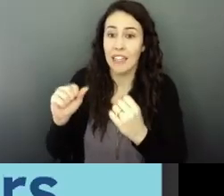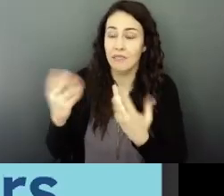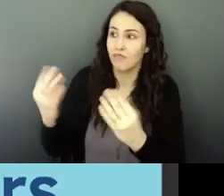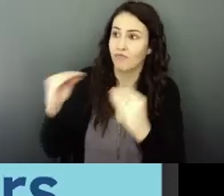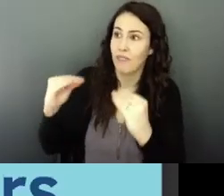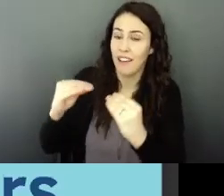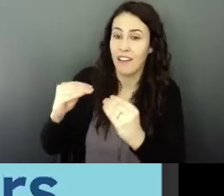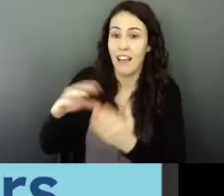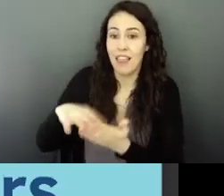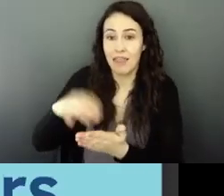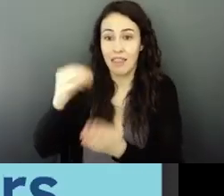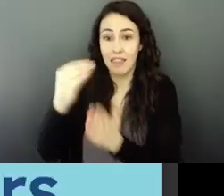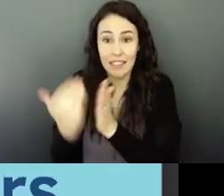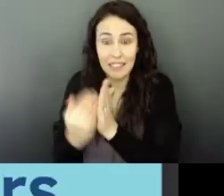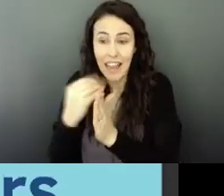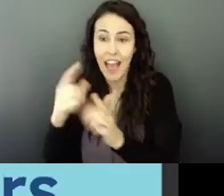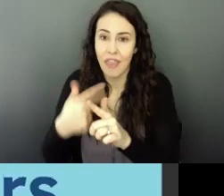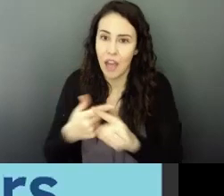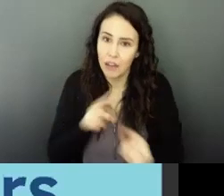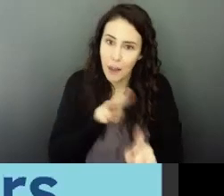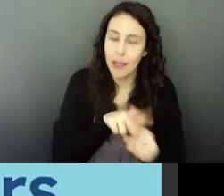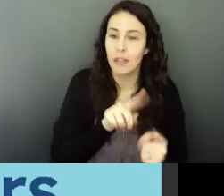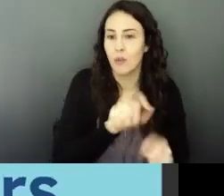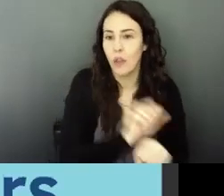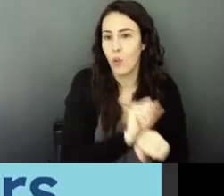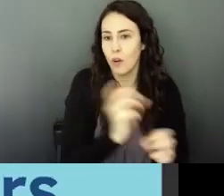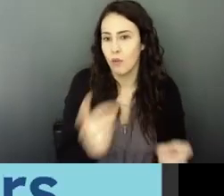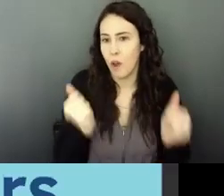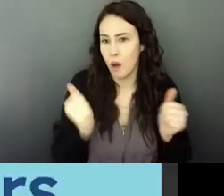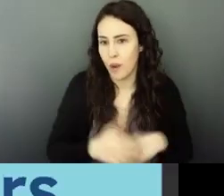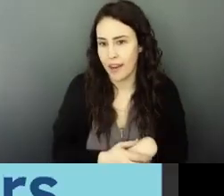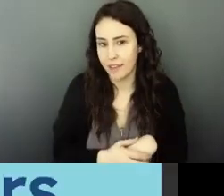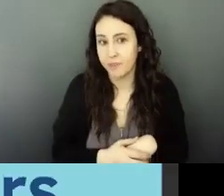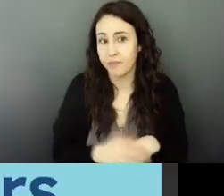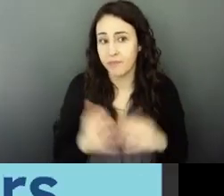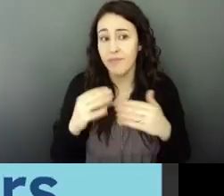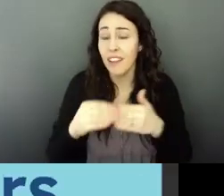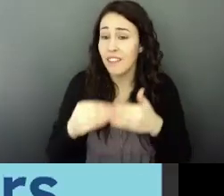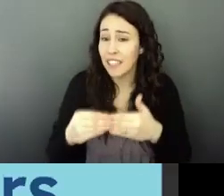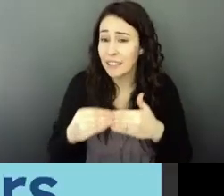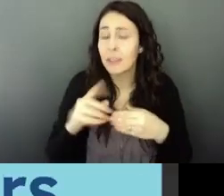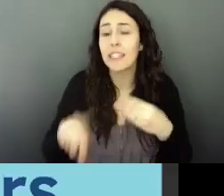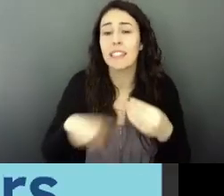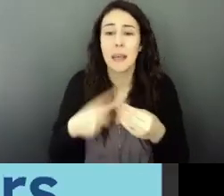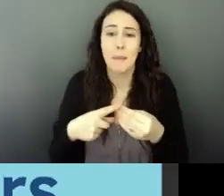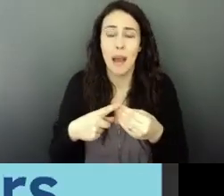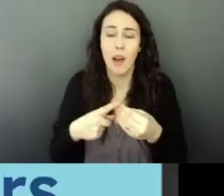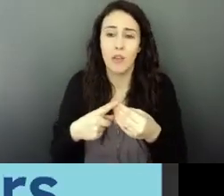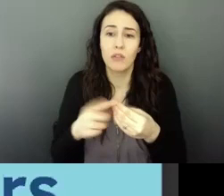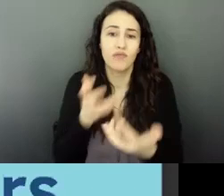The flexibility, of course, it's all about the students, and that's what we really care about. But